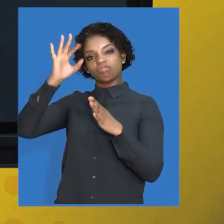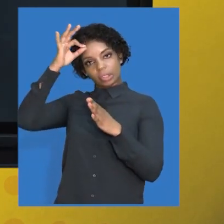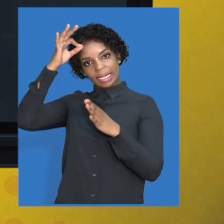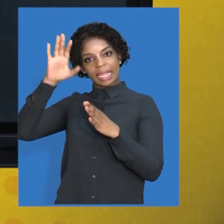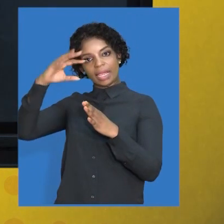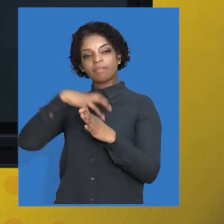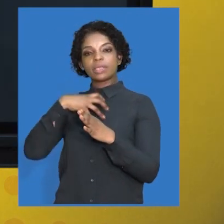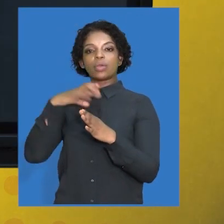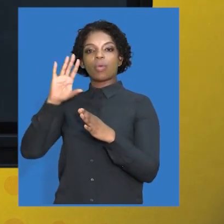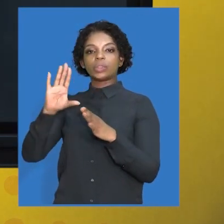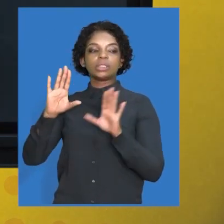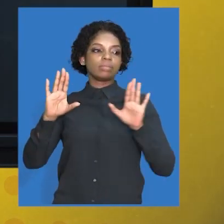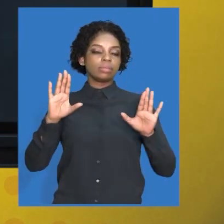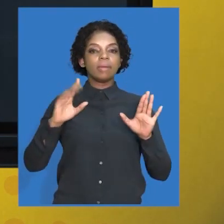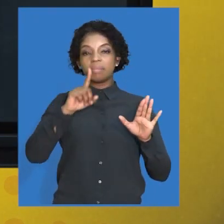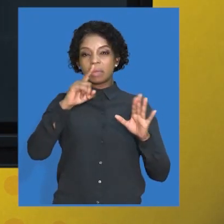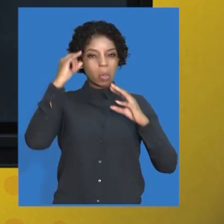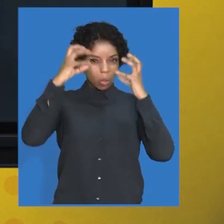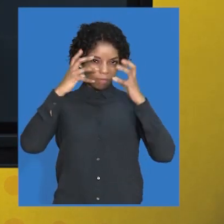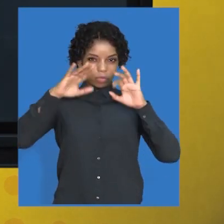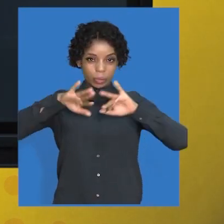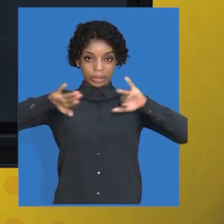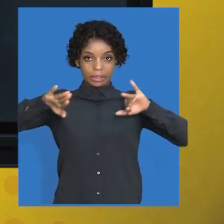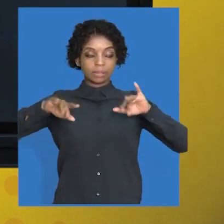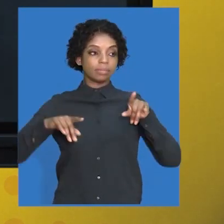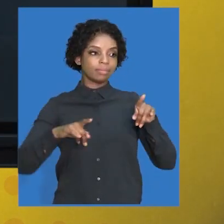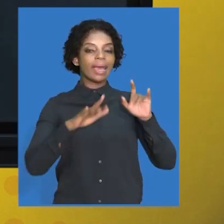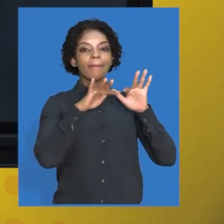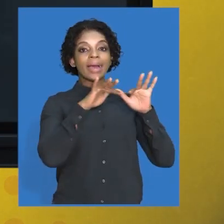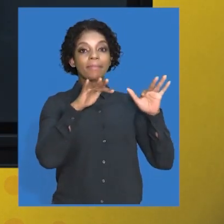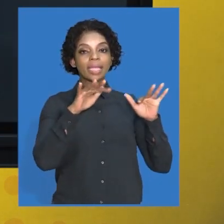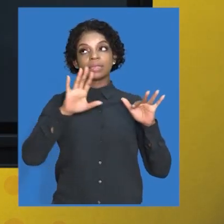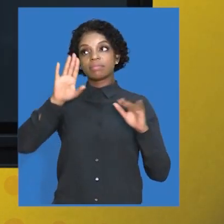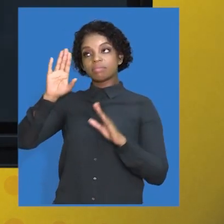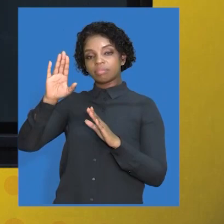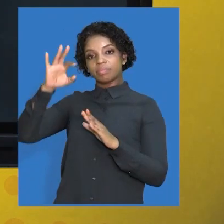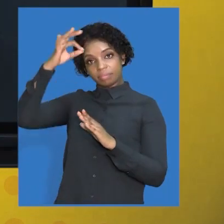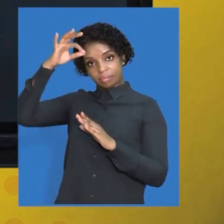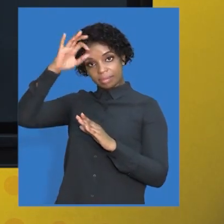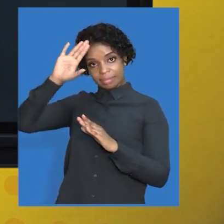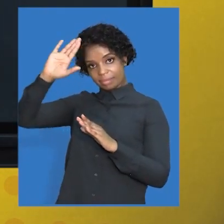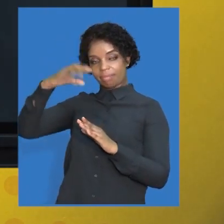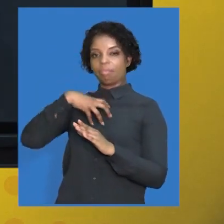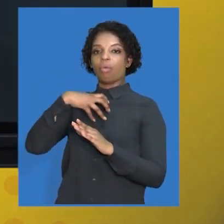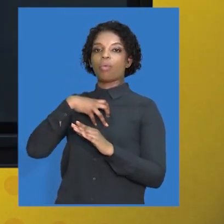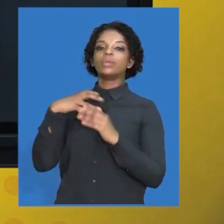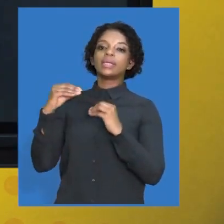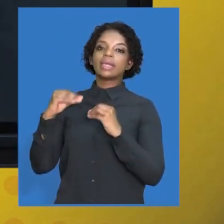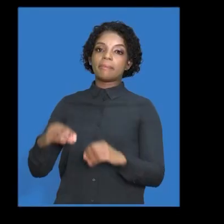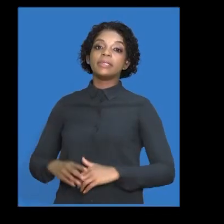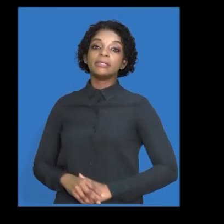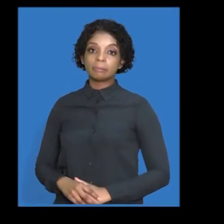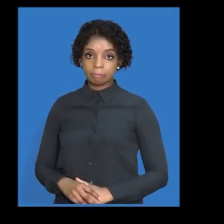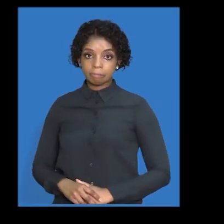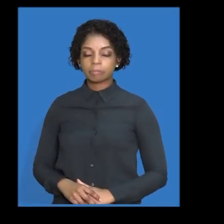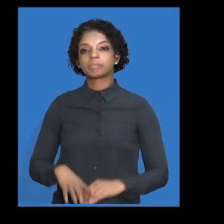different forms of ownership, that you do not confuse a public company and a state-owned company. So let's unpack what the question